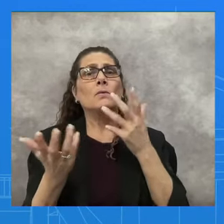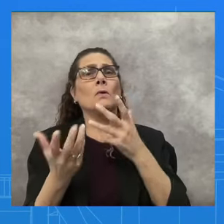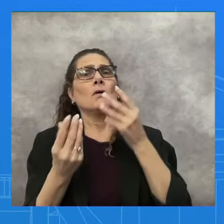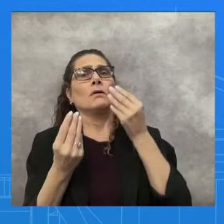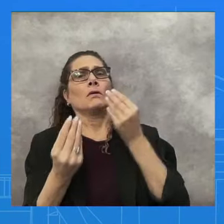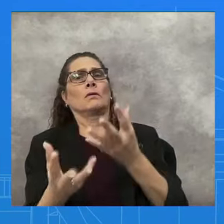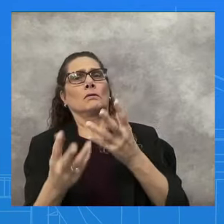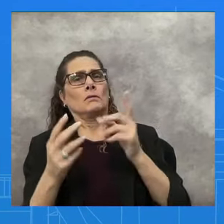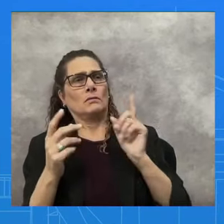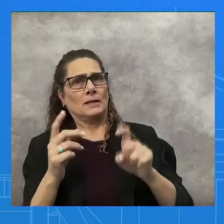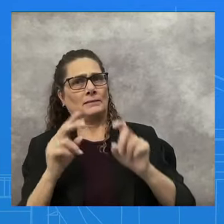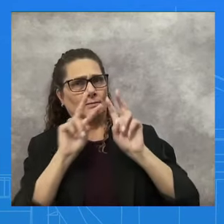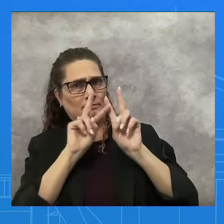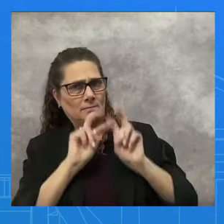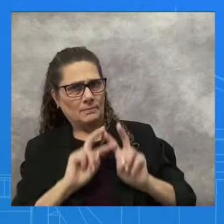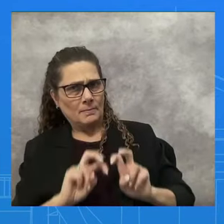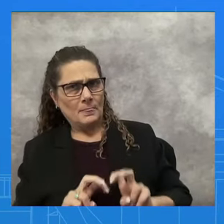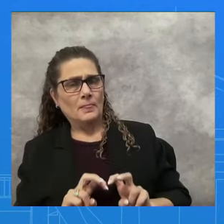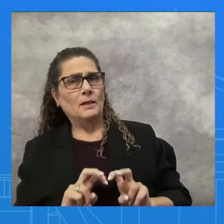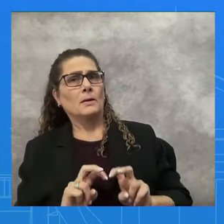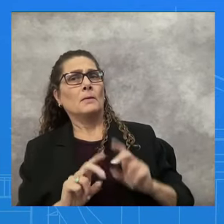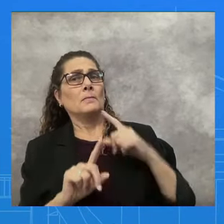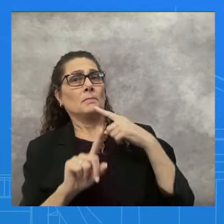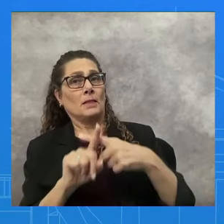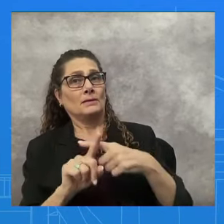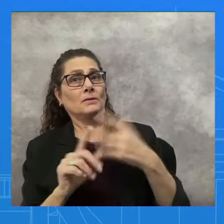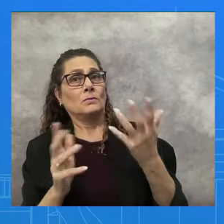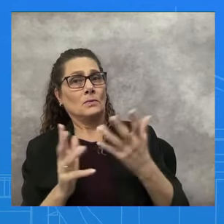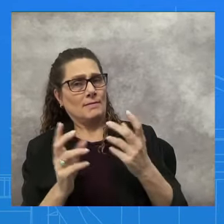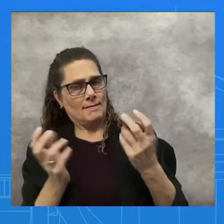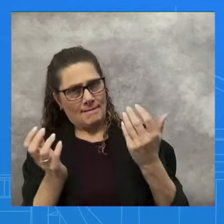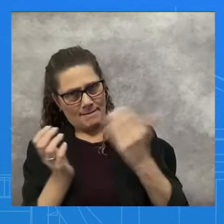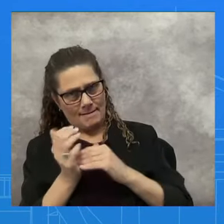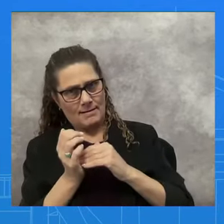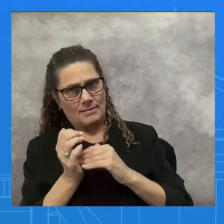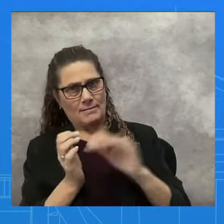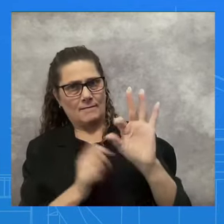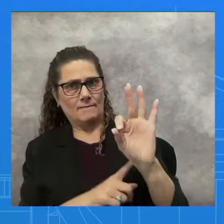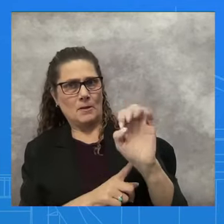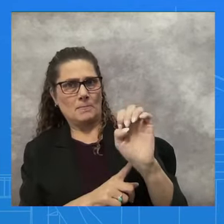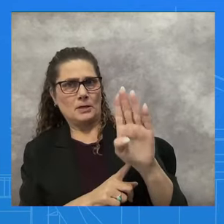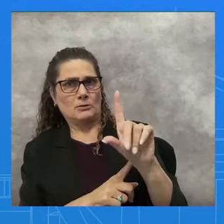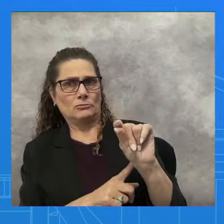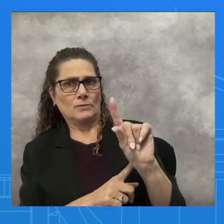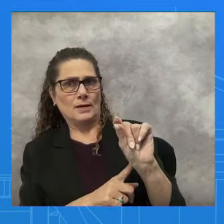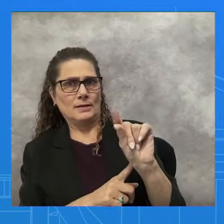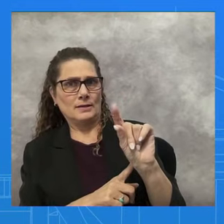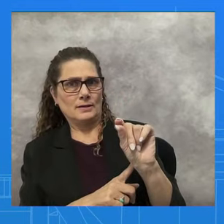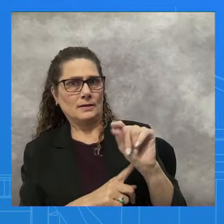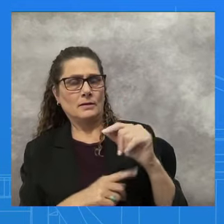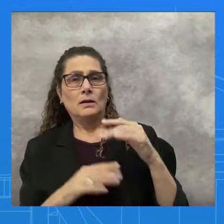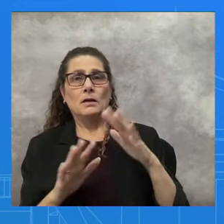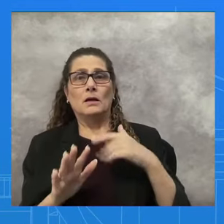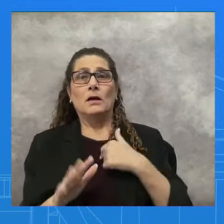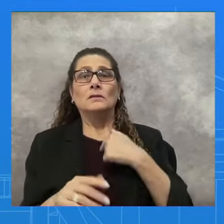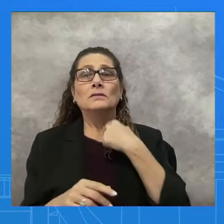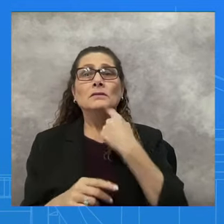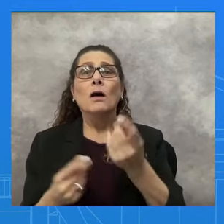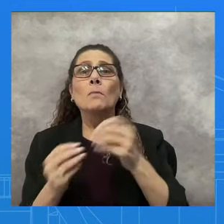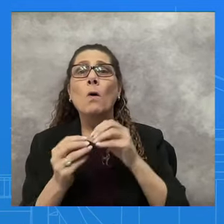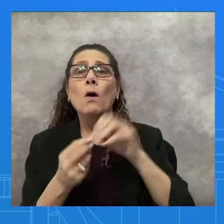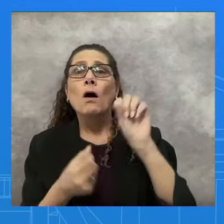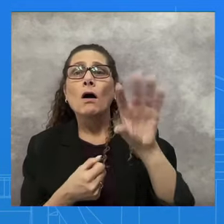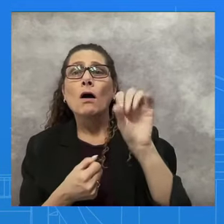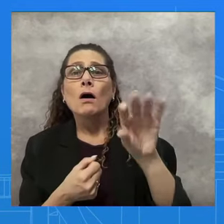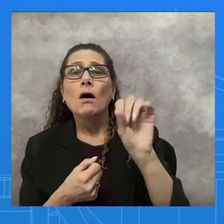session on the 25th of February. I'm not going to get ahead of those discussions. As I said, we make decisions